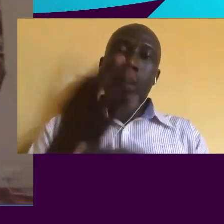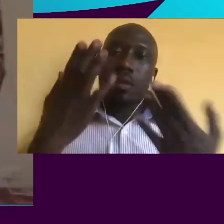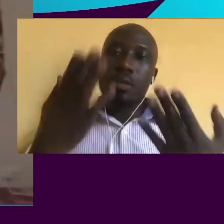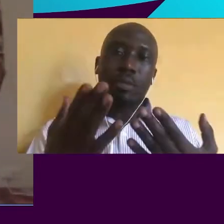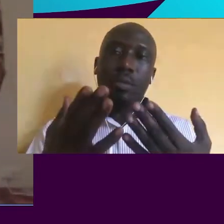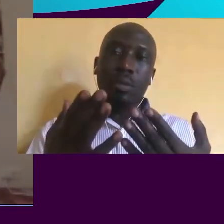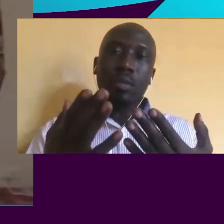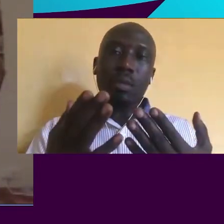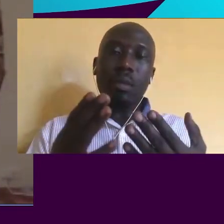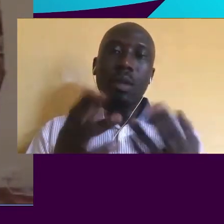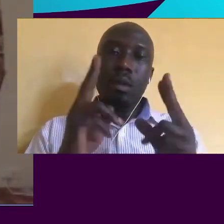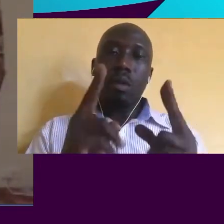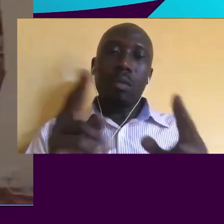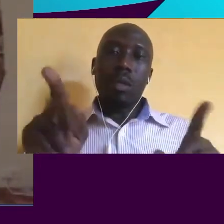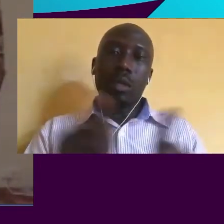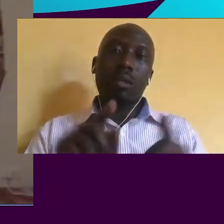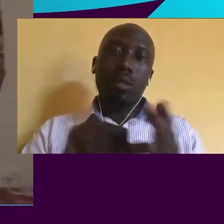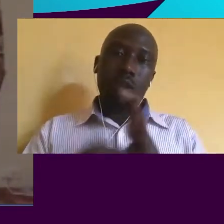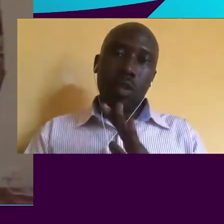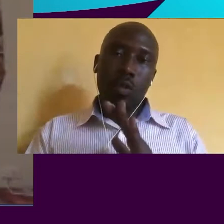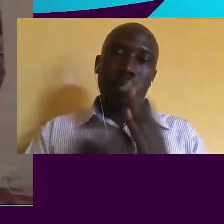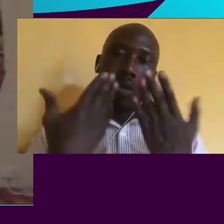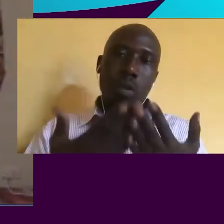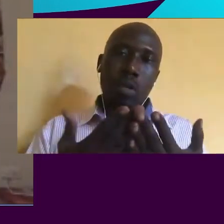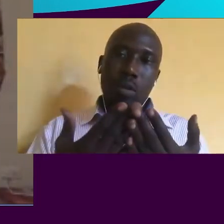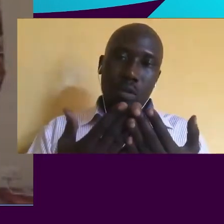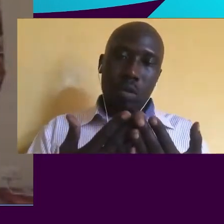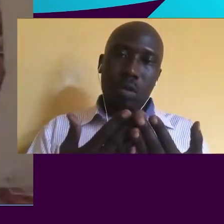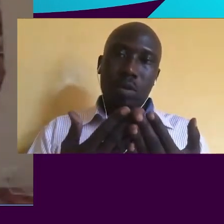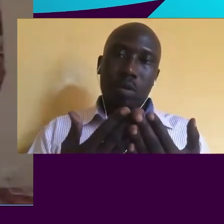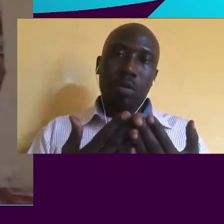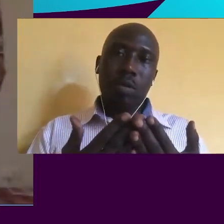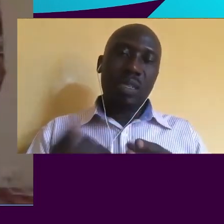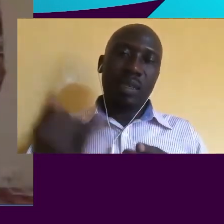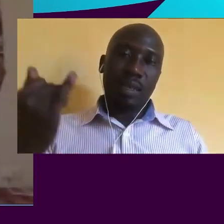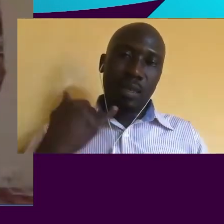issue will not be around or not be as serious for them.